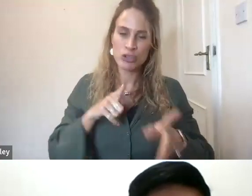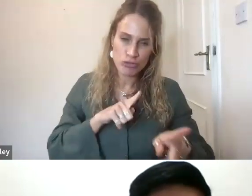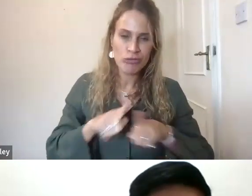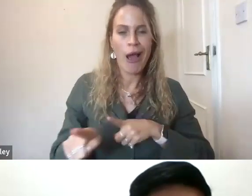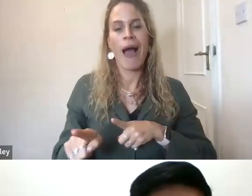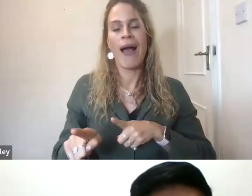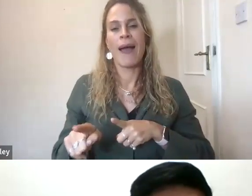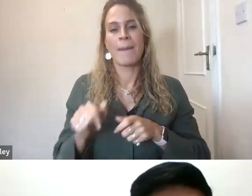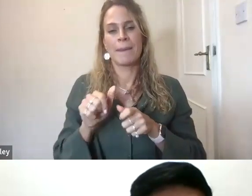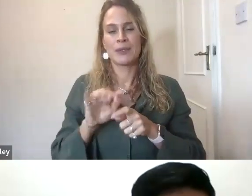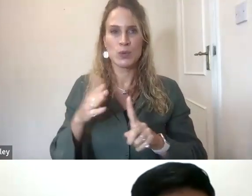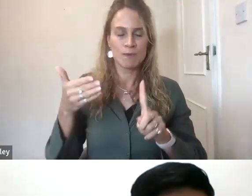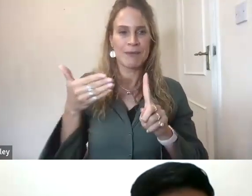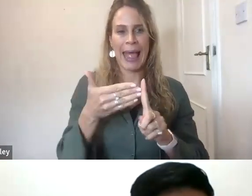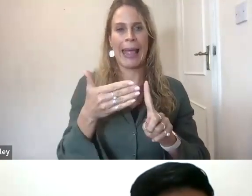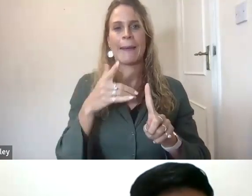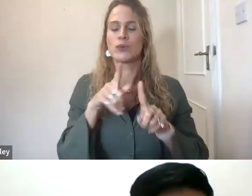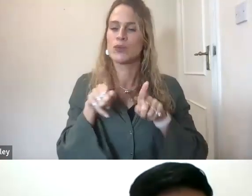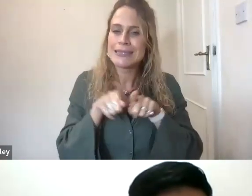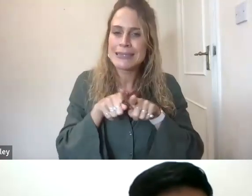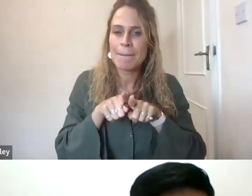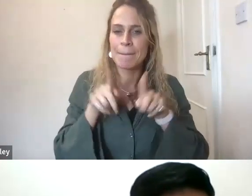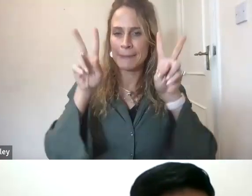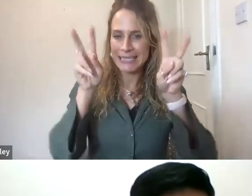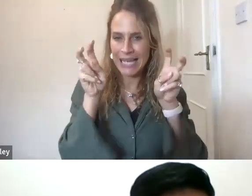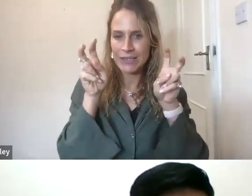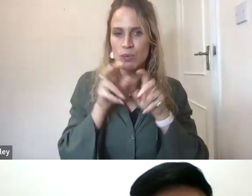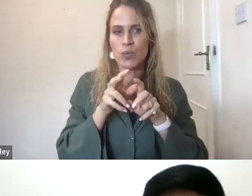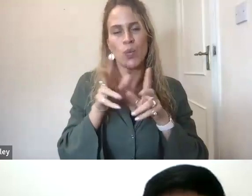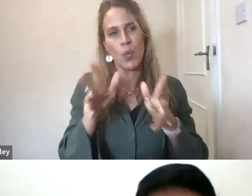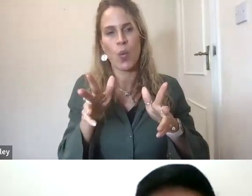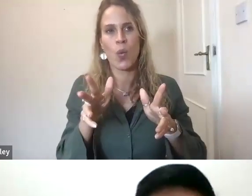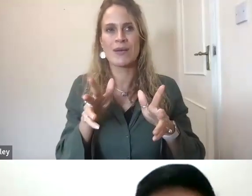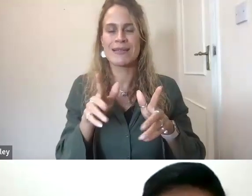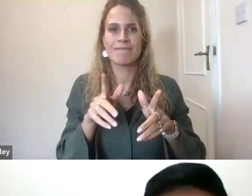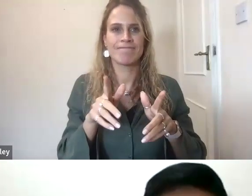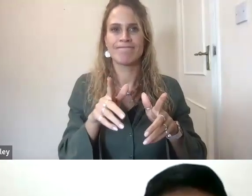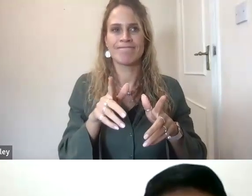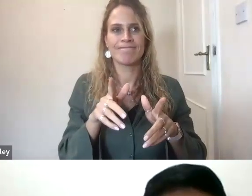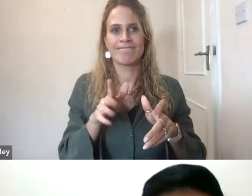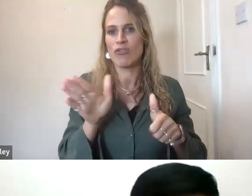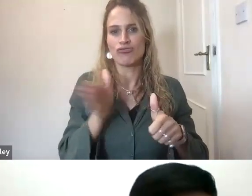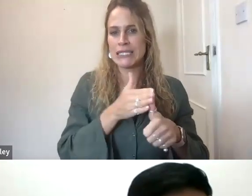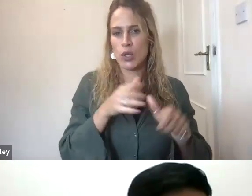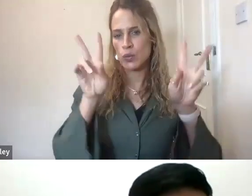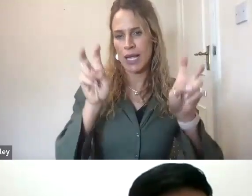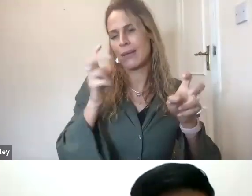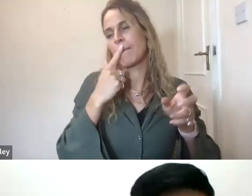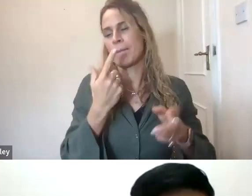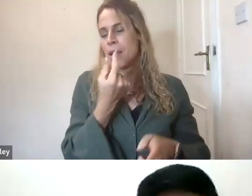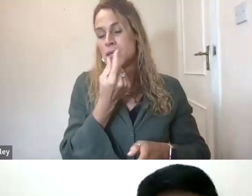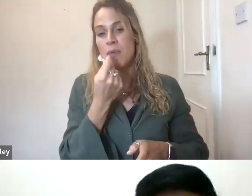to the original title. Sometimes it's a few words longer,